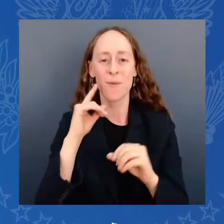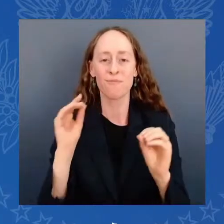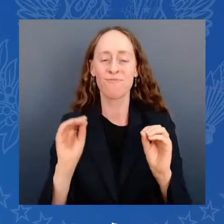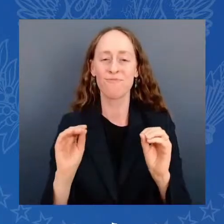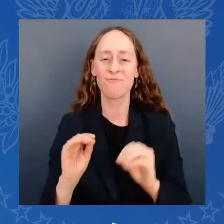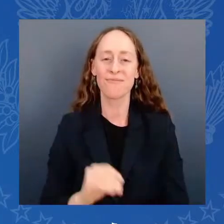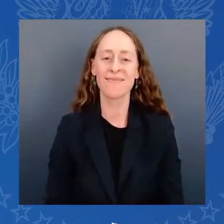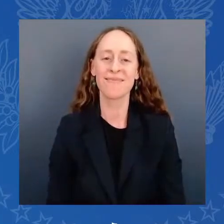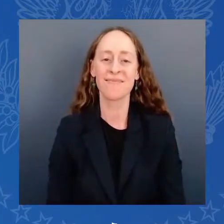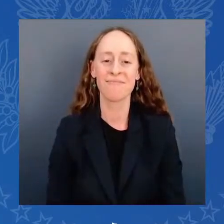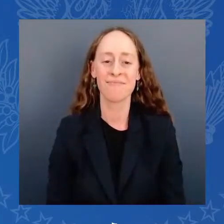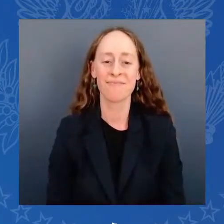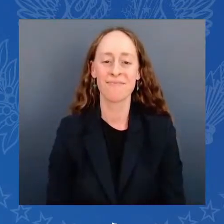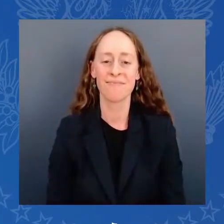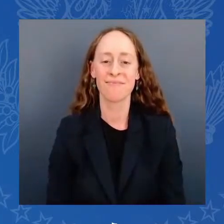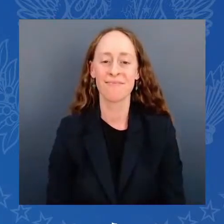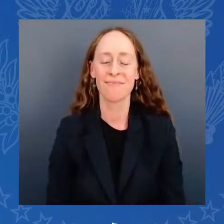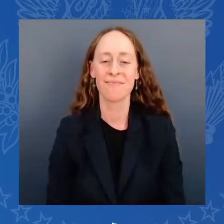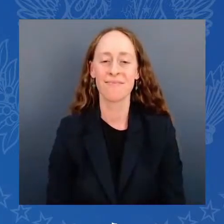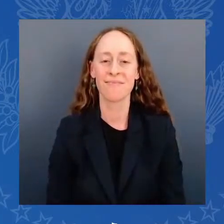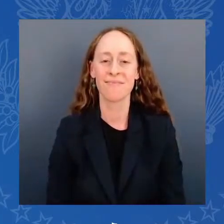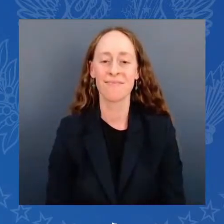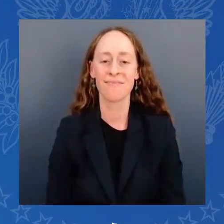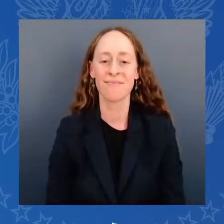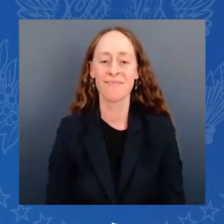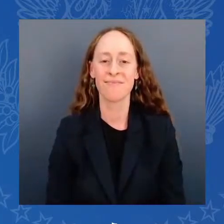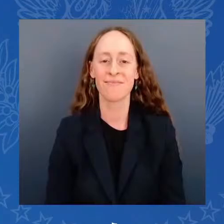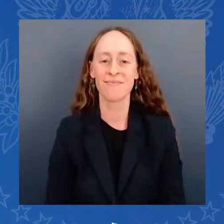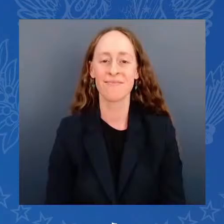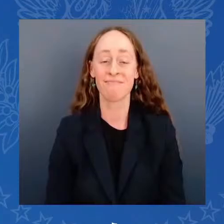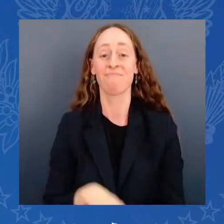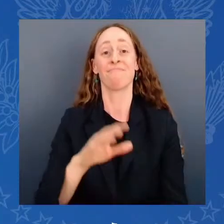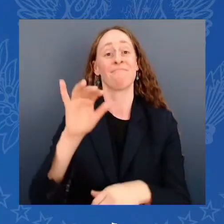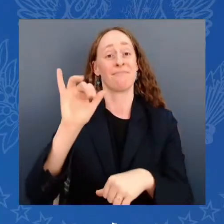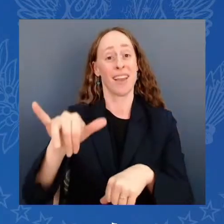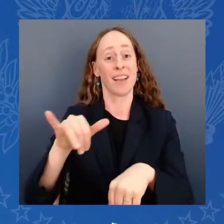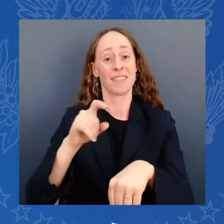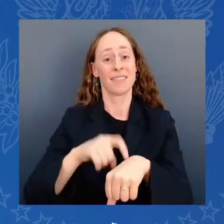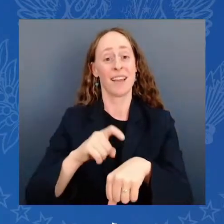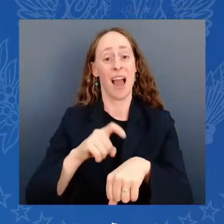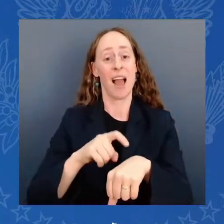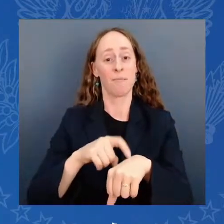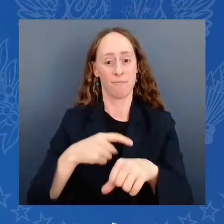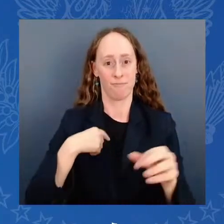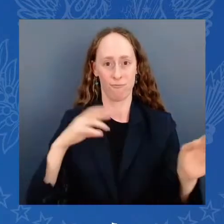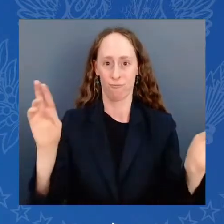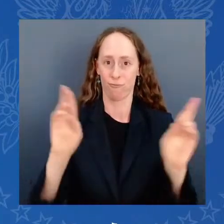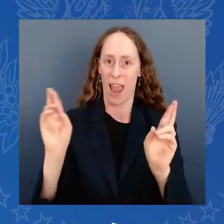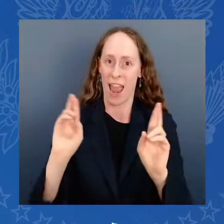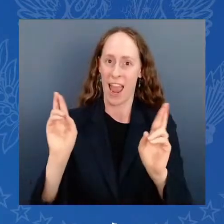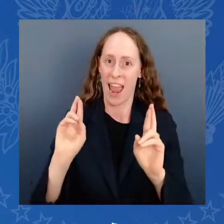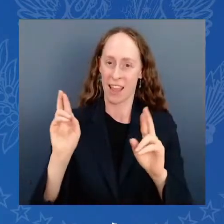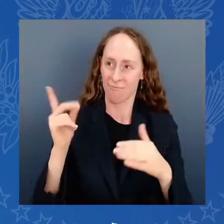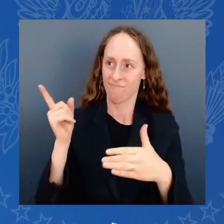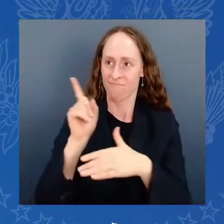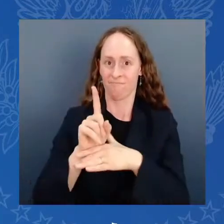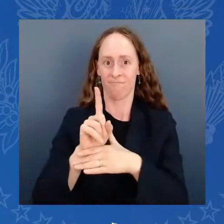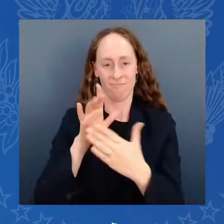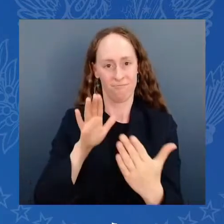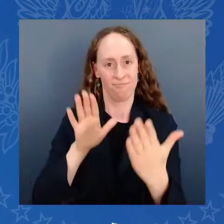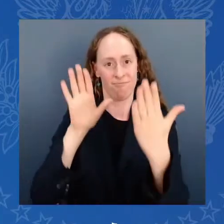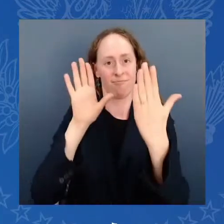I was lined up waiting to be sworn in for Congress. And there was another little fella in the